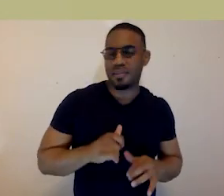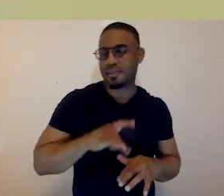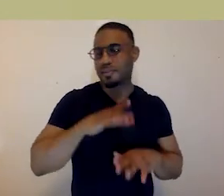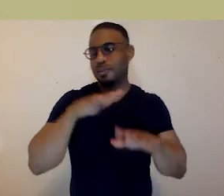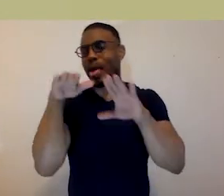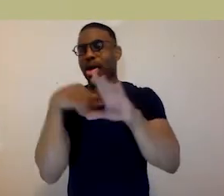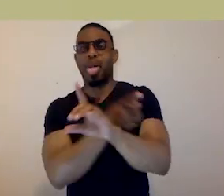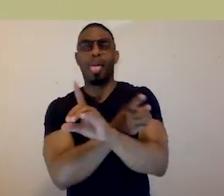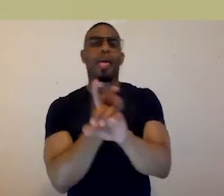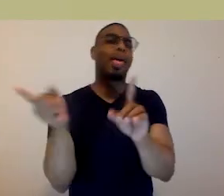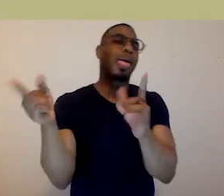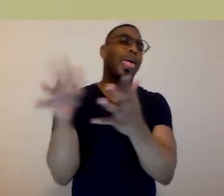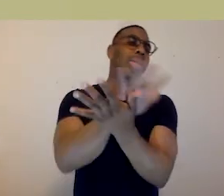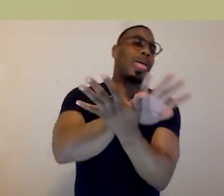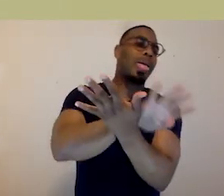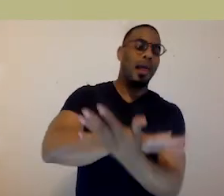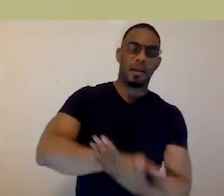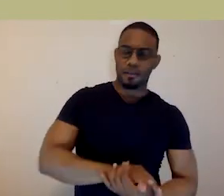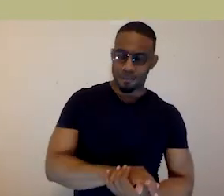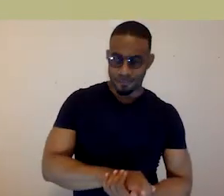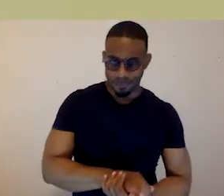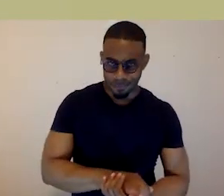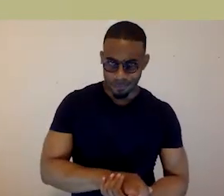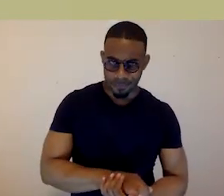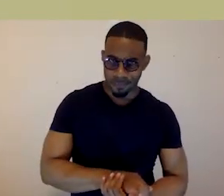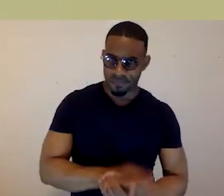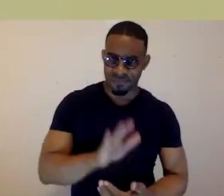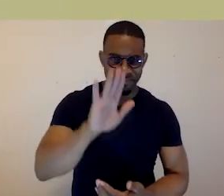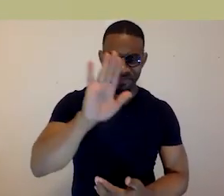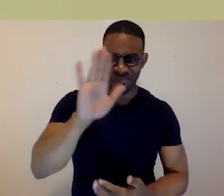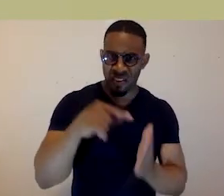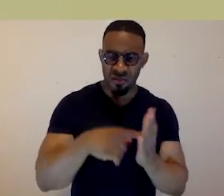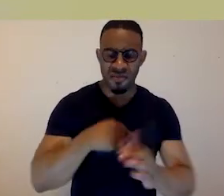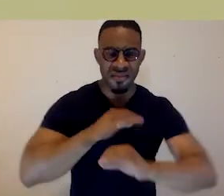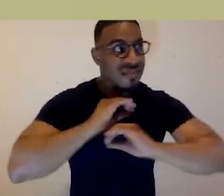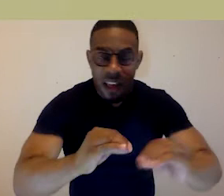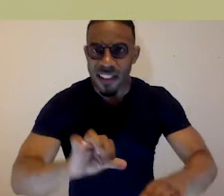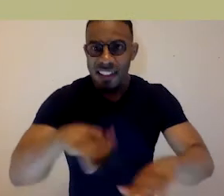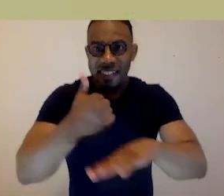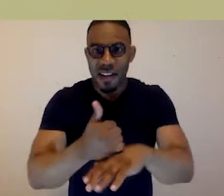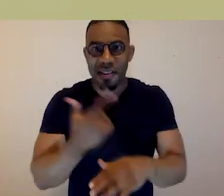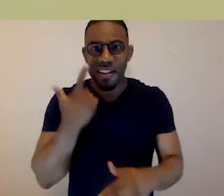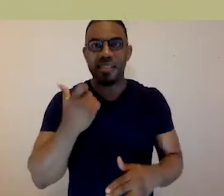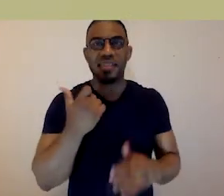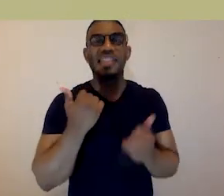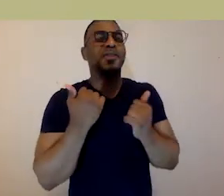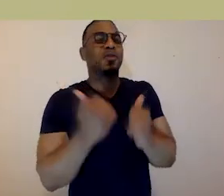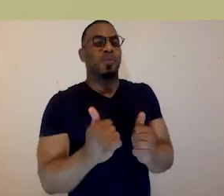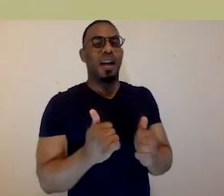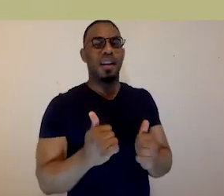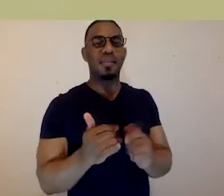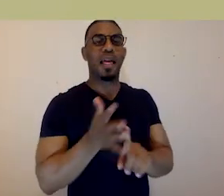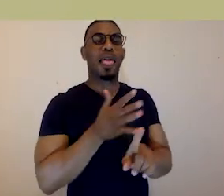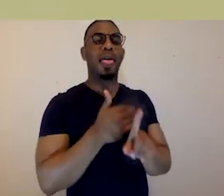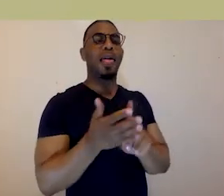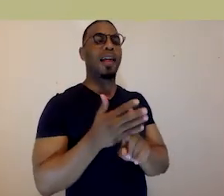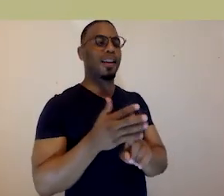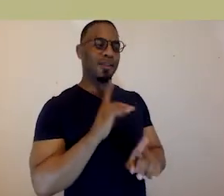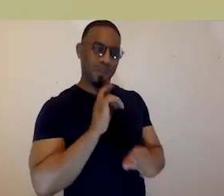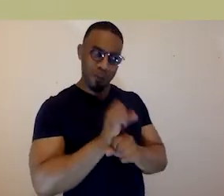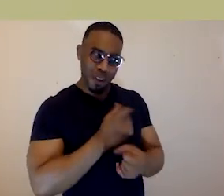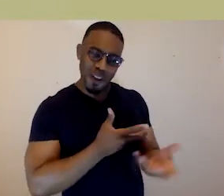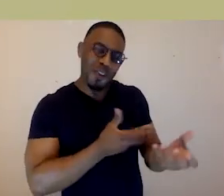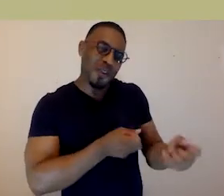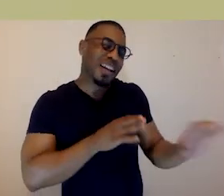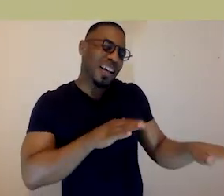mumbo jumbo like he always does. And he never showed me any setup. He just attempted to assure me